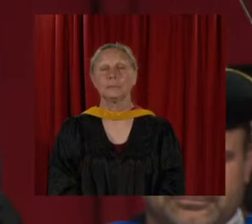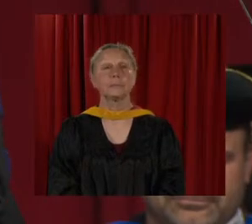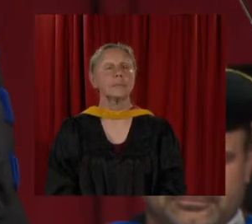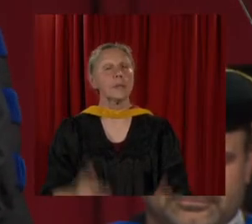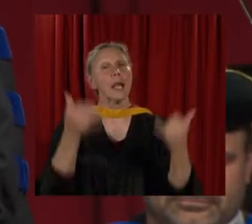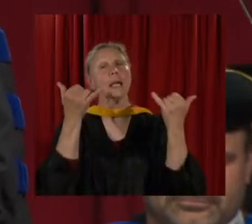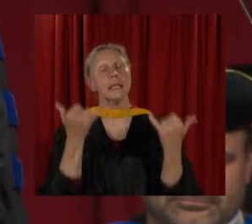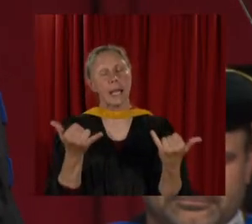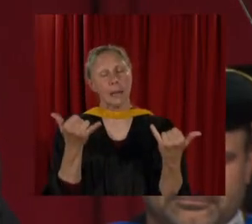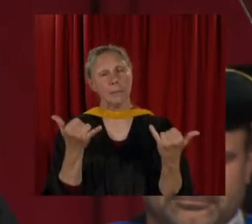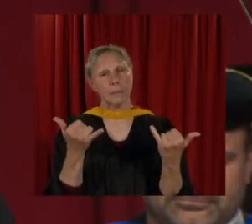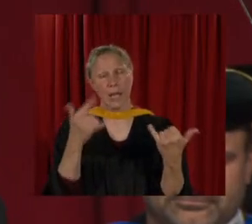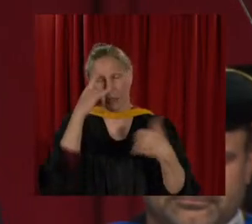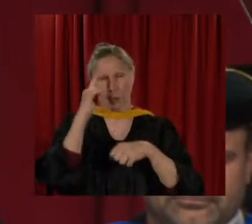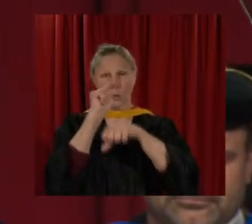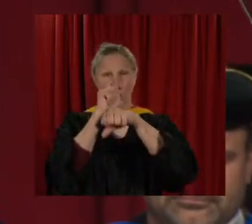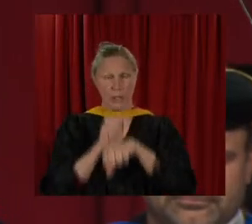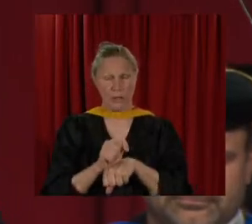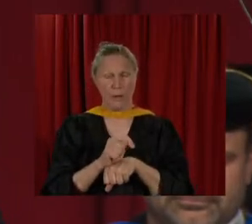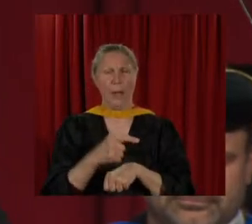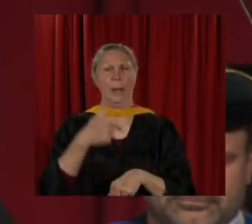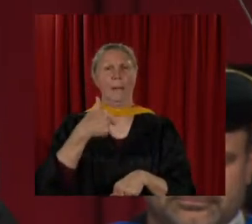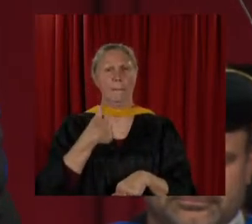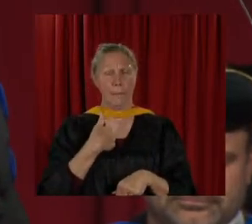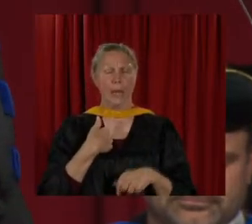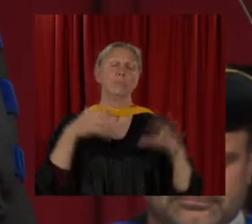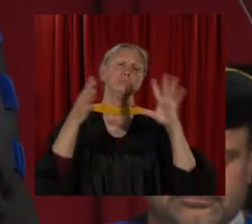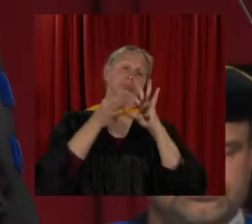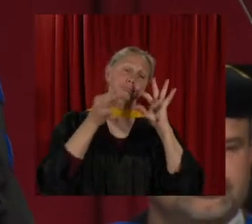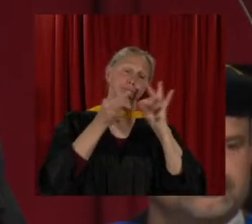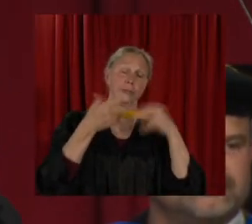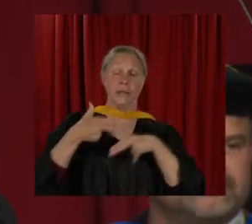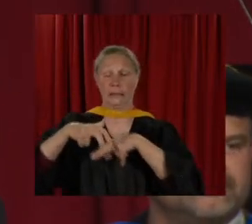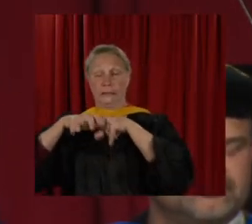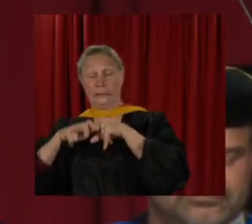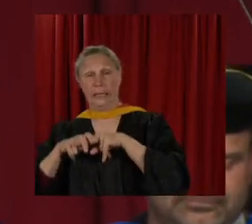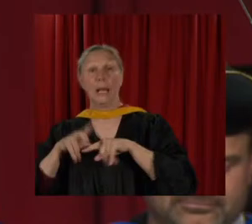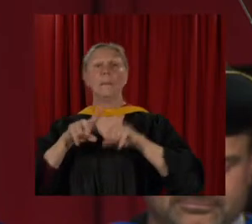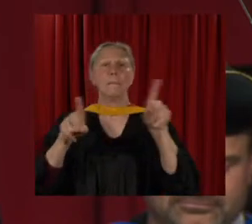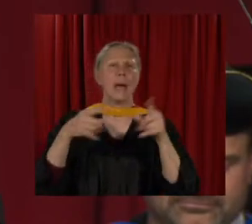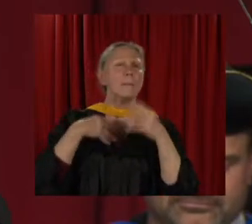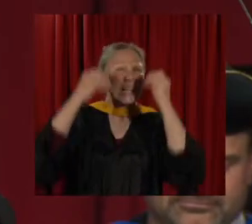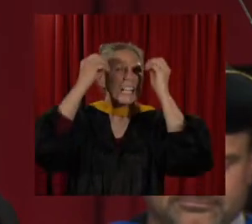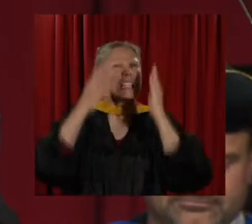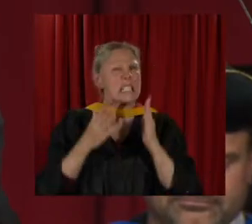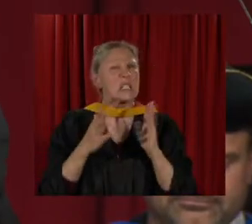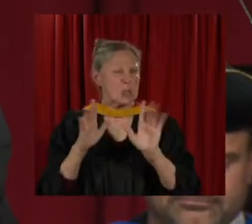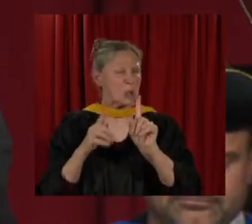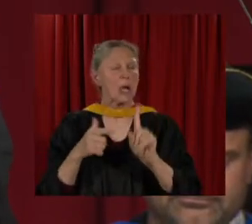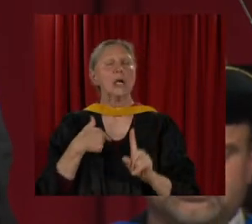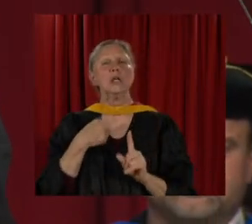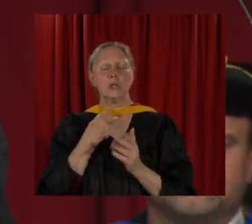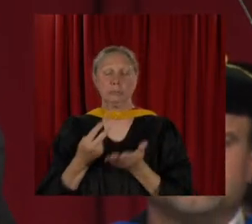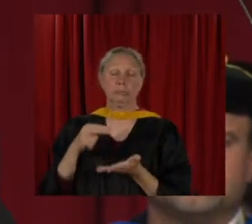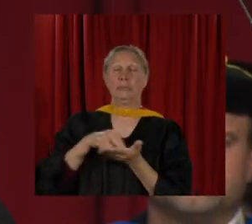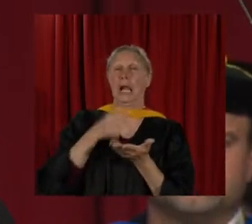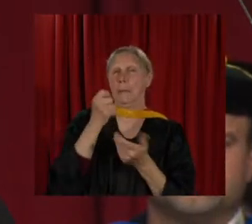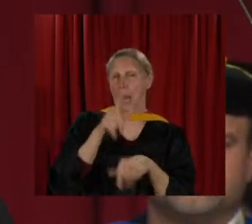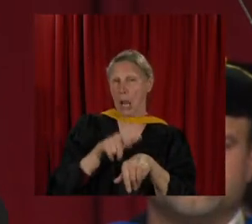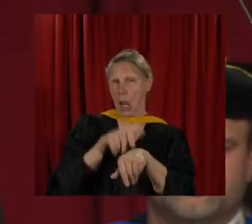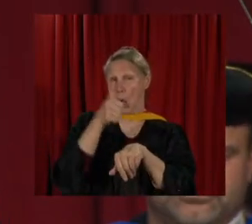Now, I know it's traditional for me to say my part and take my seat, but I'm a professor, so I thought I'd just take a few minutes